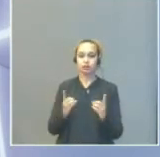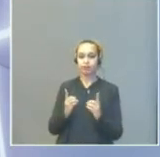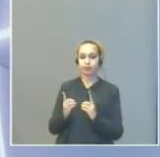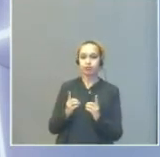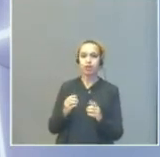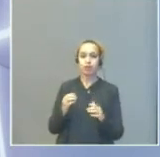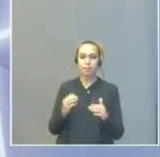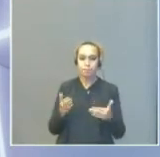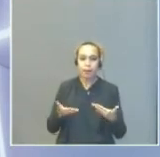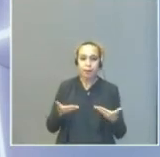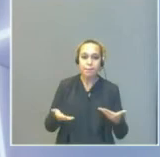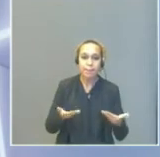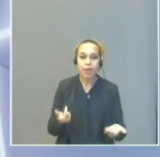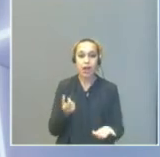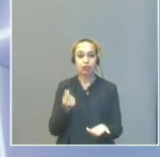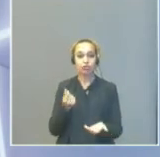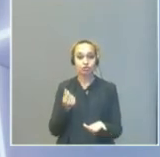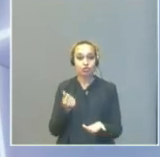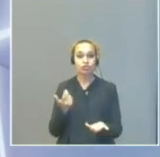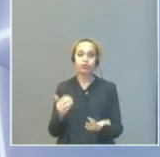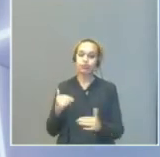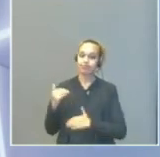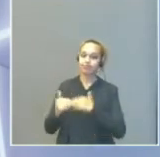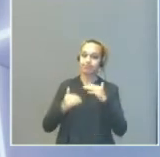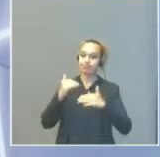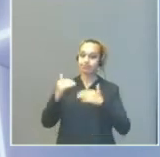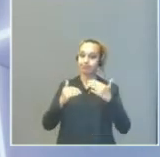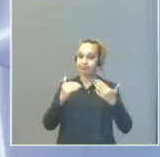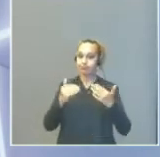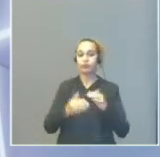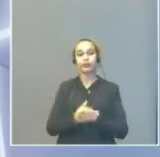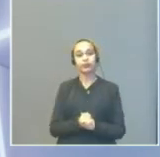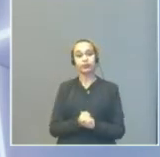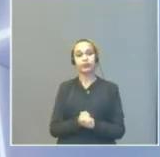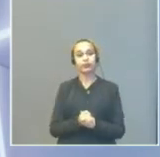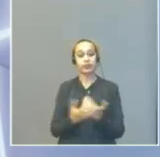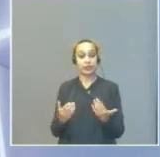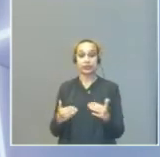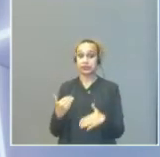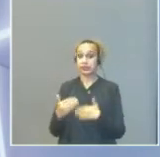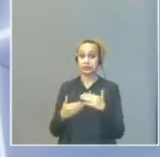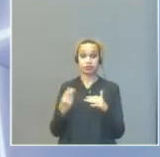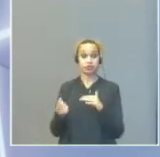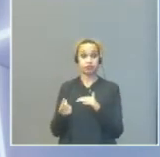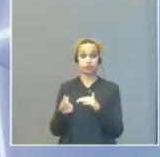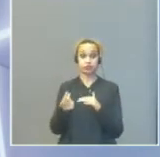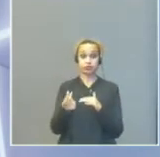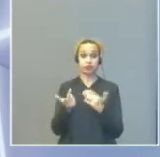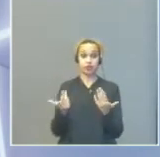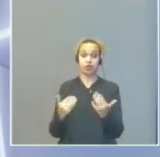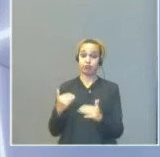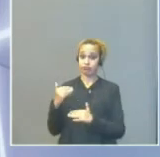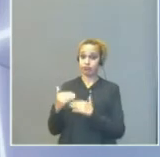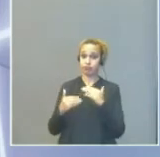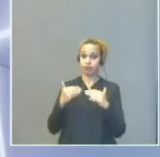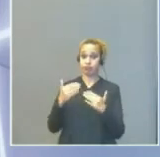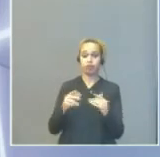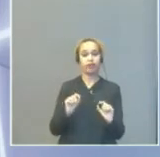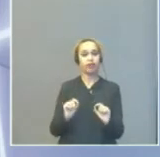and more money and growth, you know, and infinite growth and development, you know, that is a way of performing the